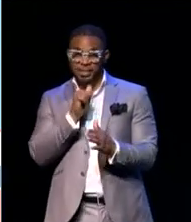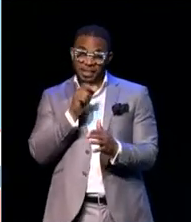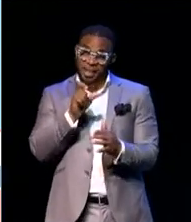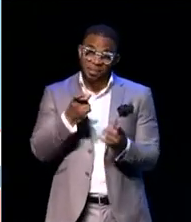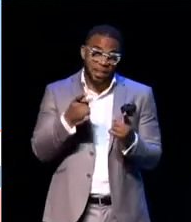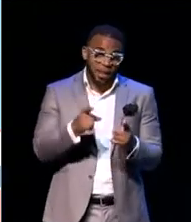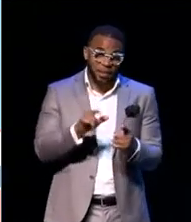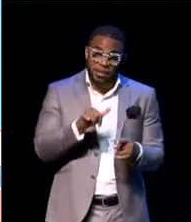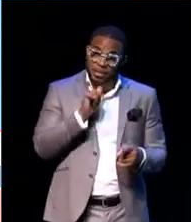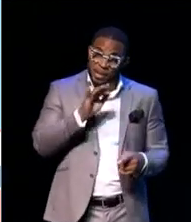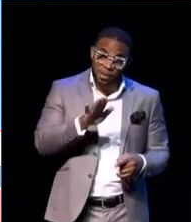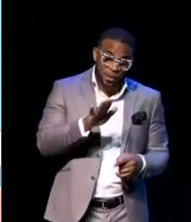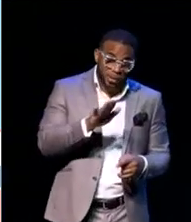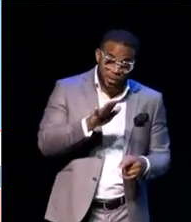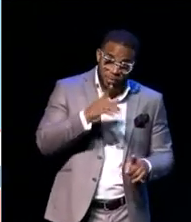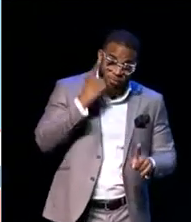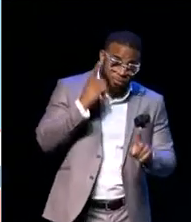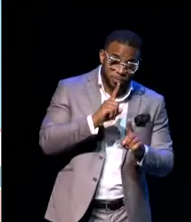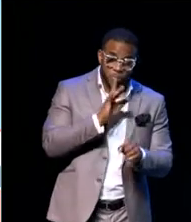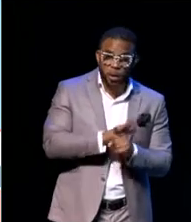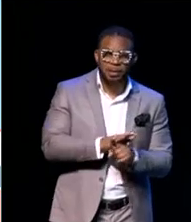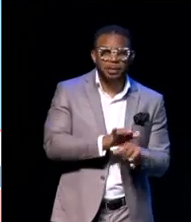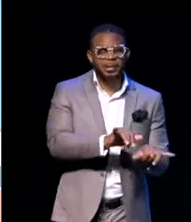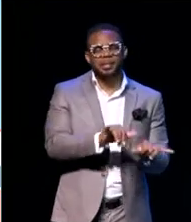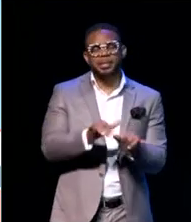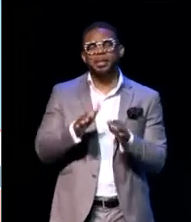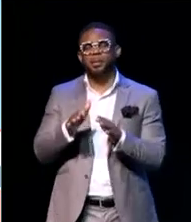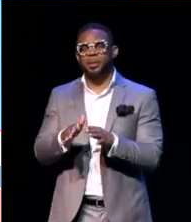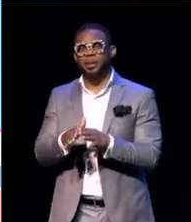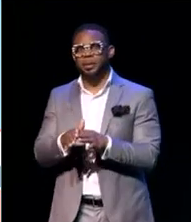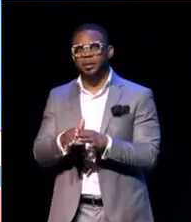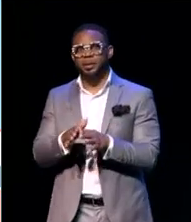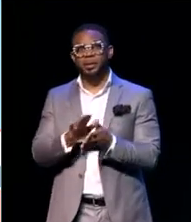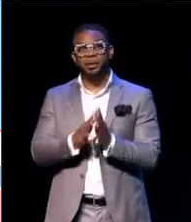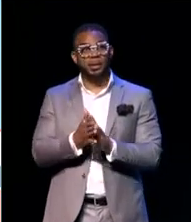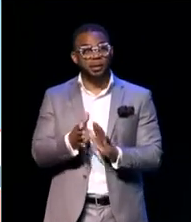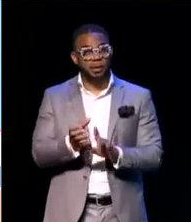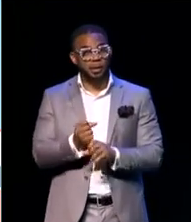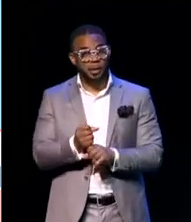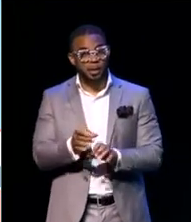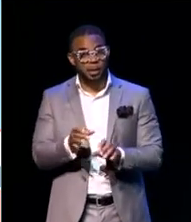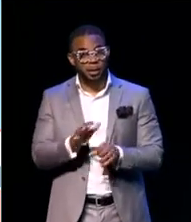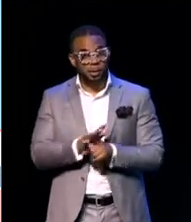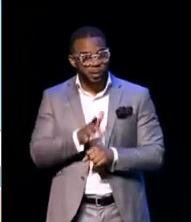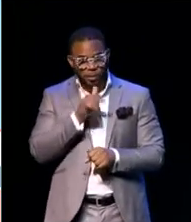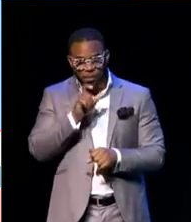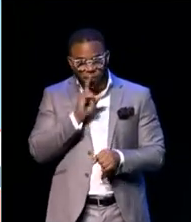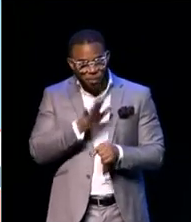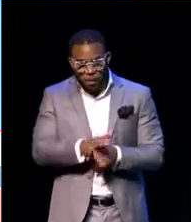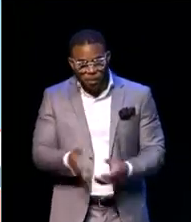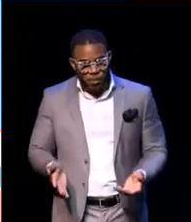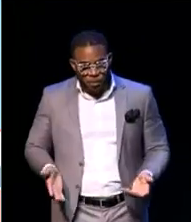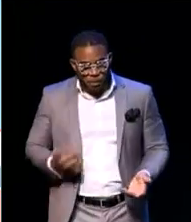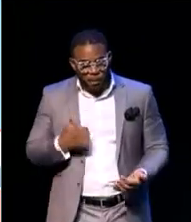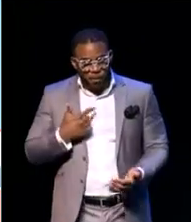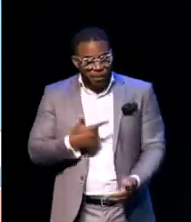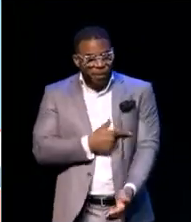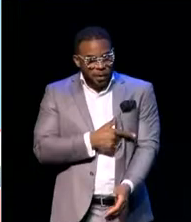not have to happen. That is not your destiny. And in the same vein, getting COVID does not have to be your destiny, okay? We